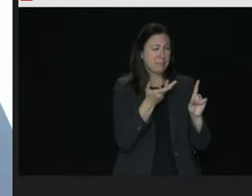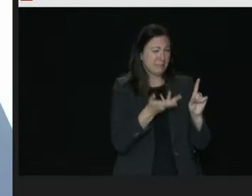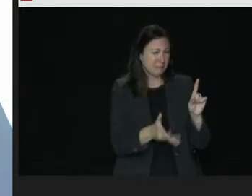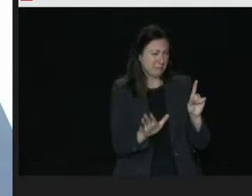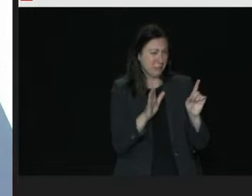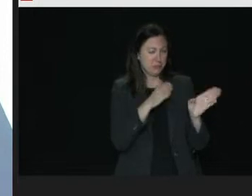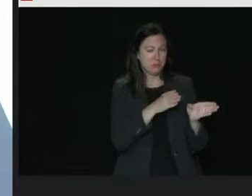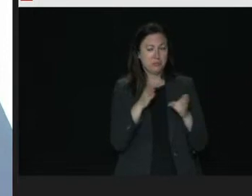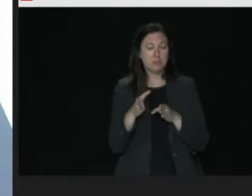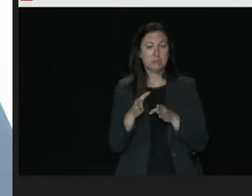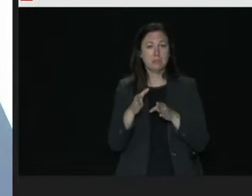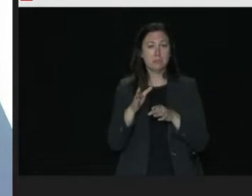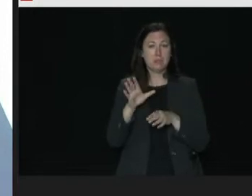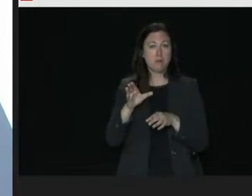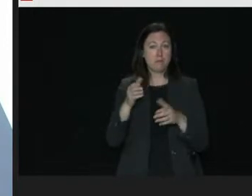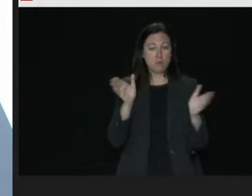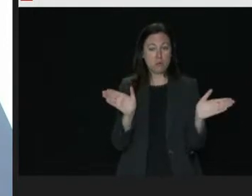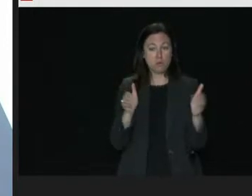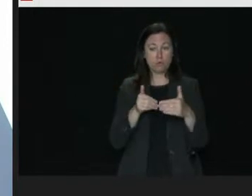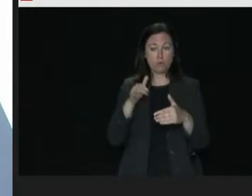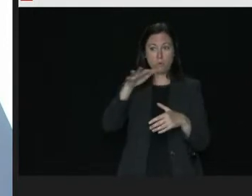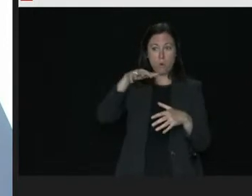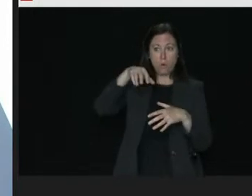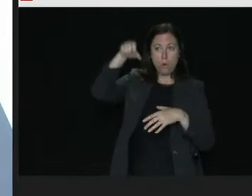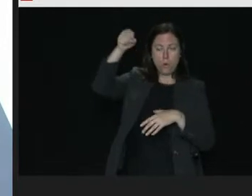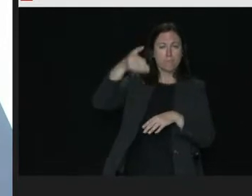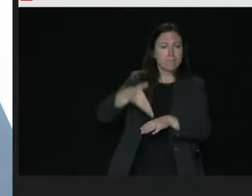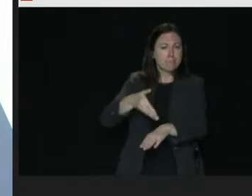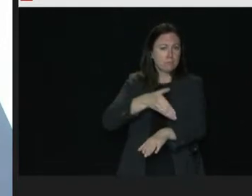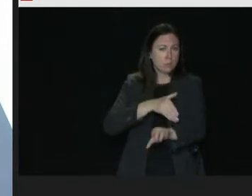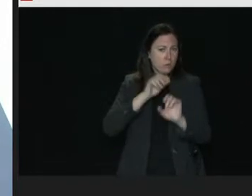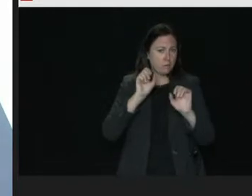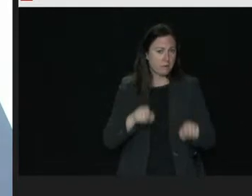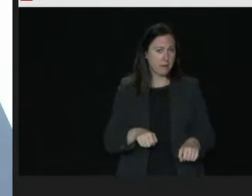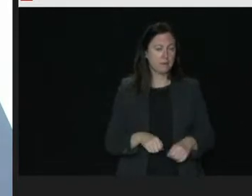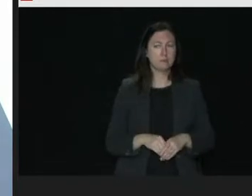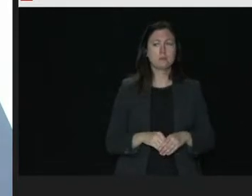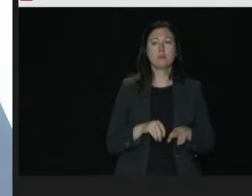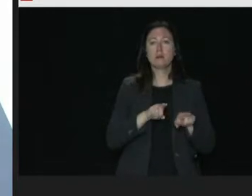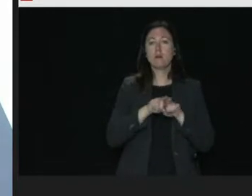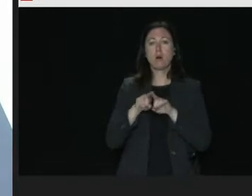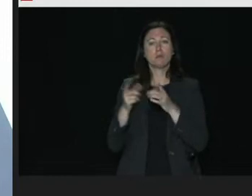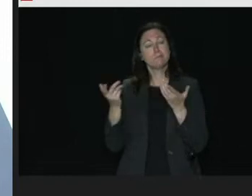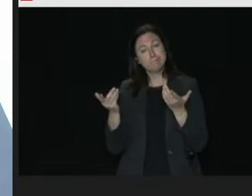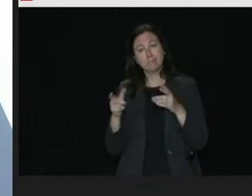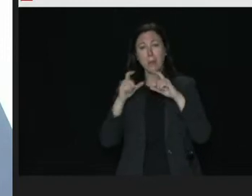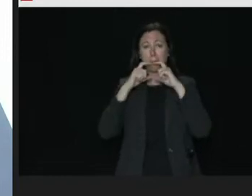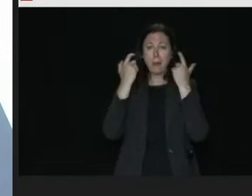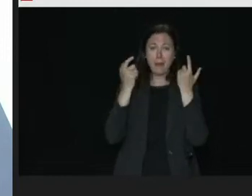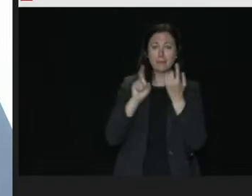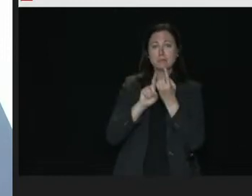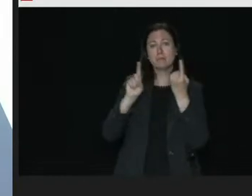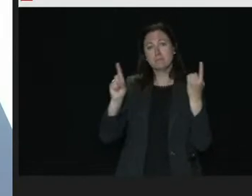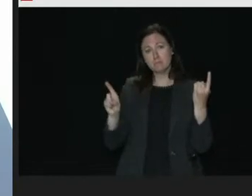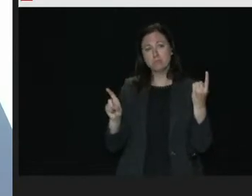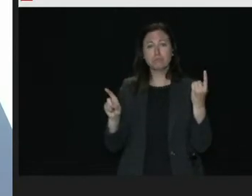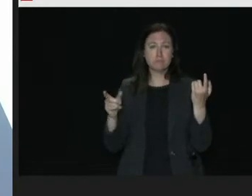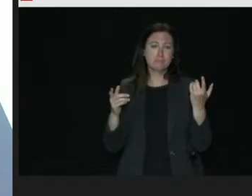improve indoor ventilation, and using precautions such as masking and physical